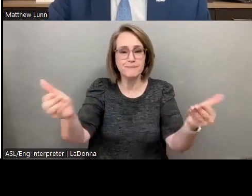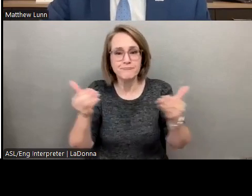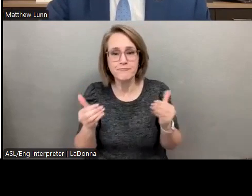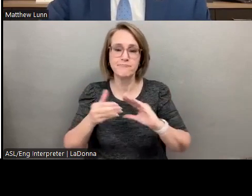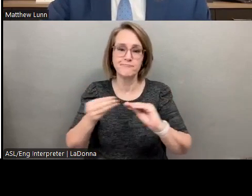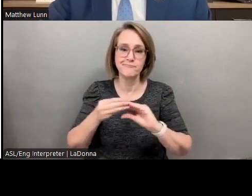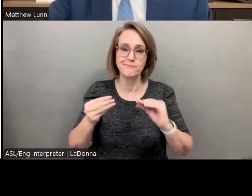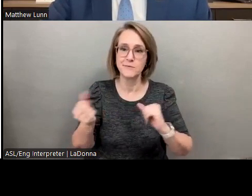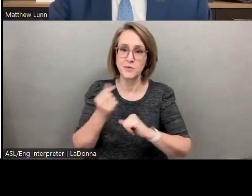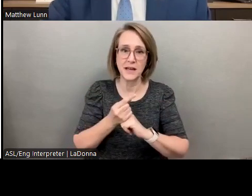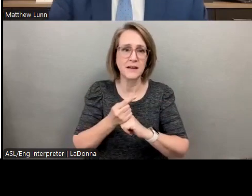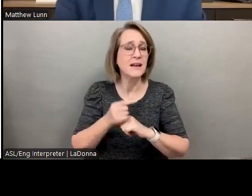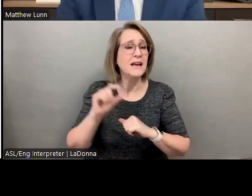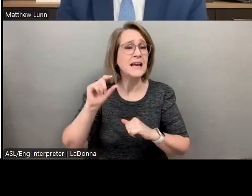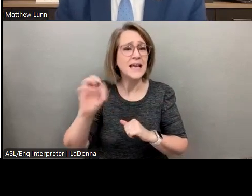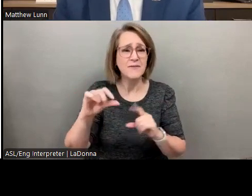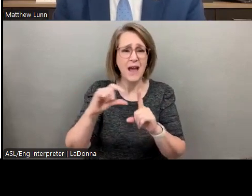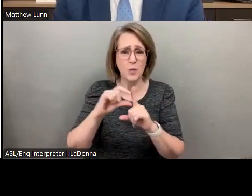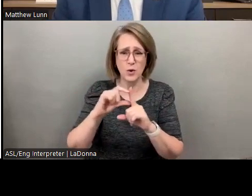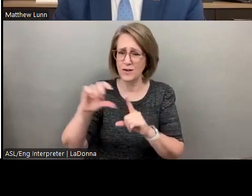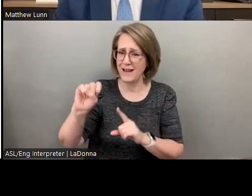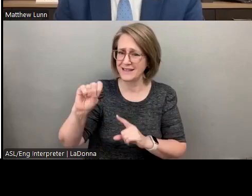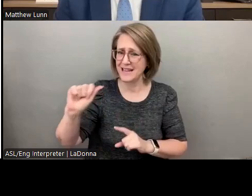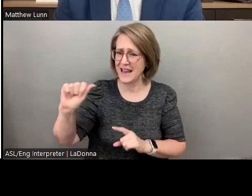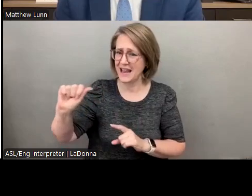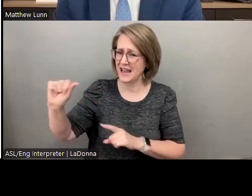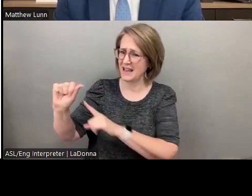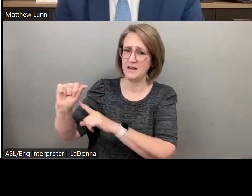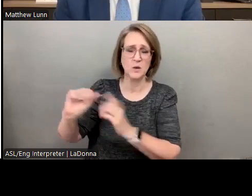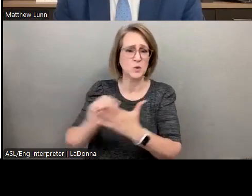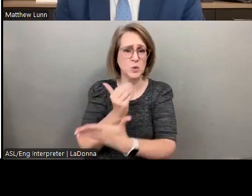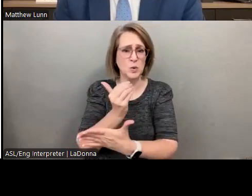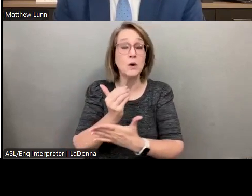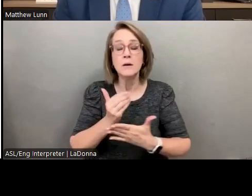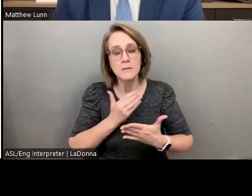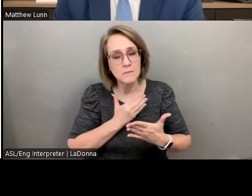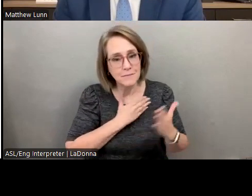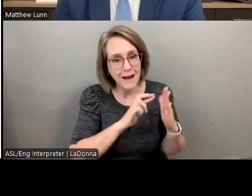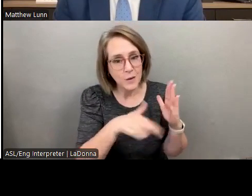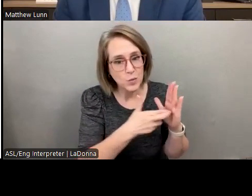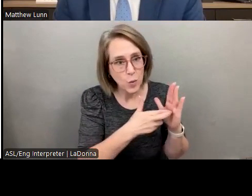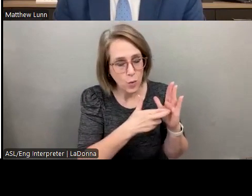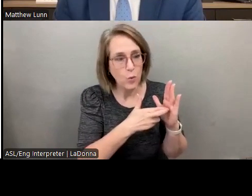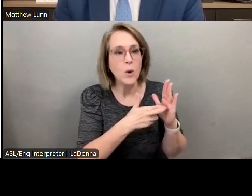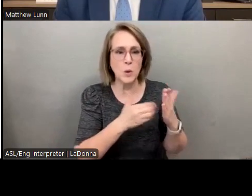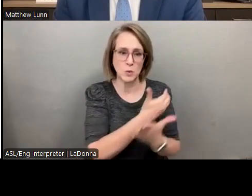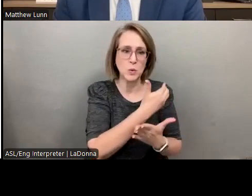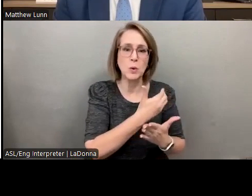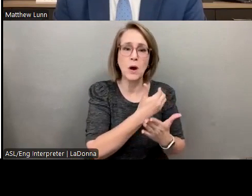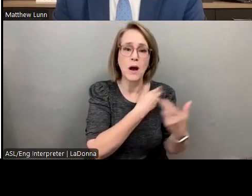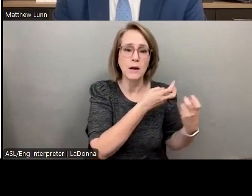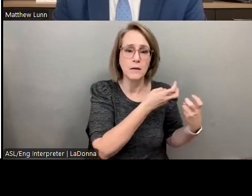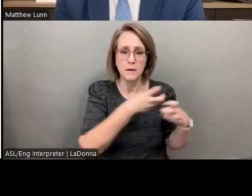today. If the term SAA is new to you, I've been in this role for 1 year. I came from a major city police department, and